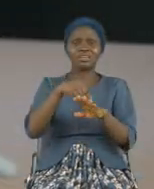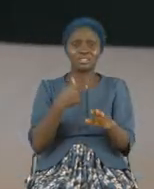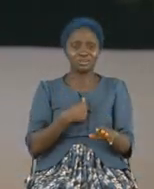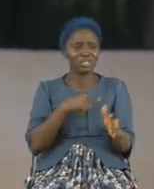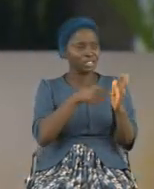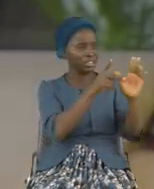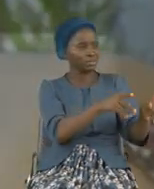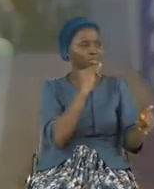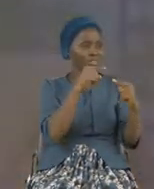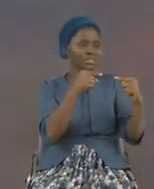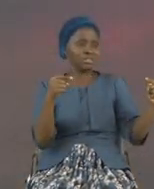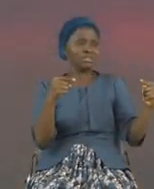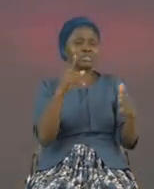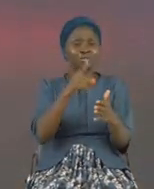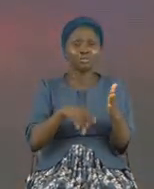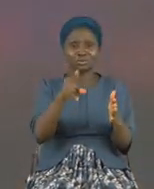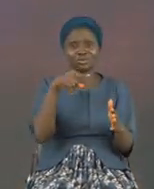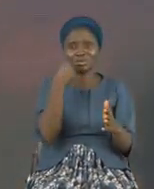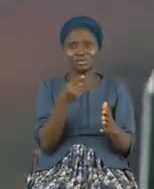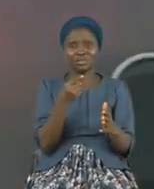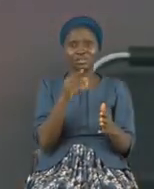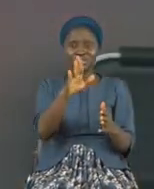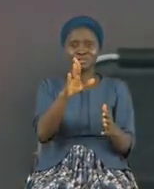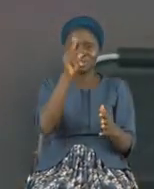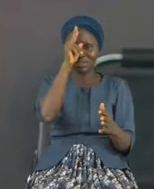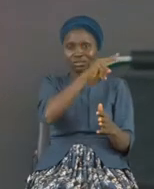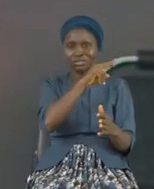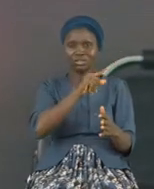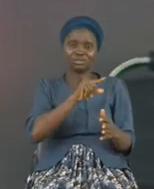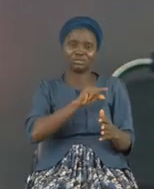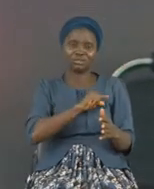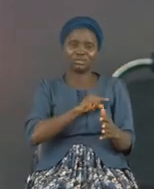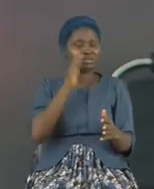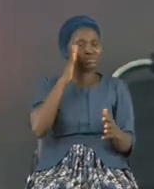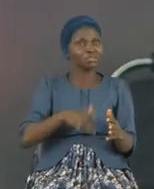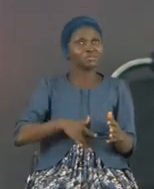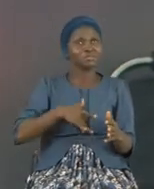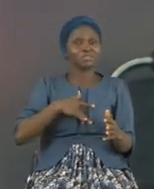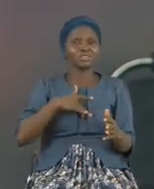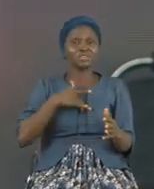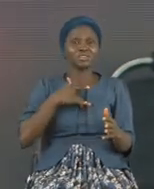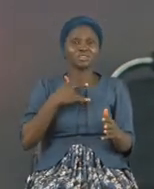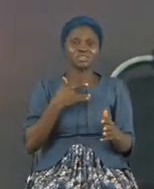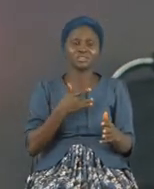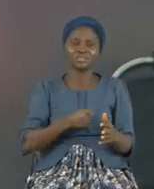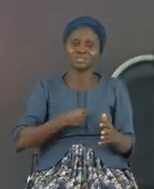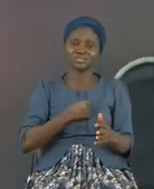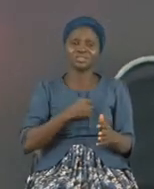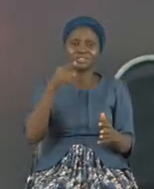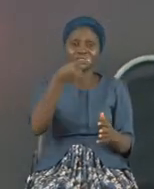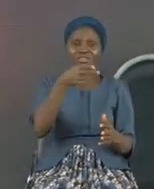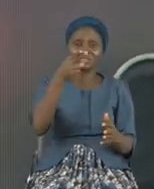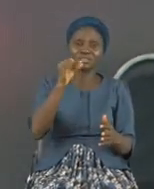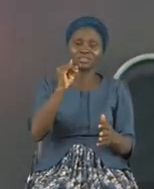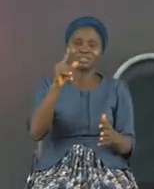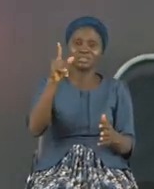all that, your ignorant conscience will feel guilty. And there's no peace anymore. And